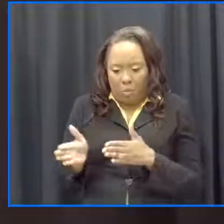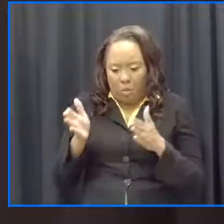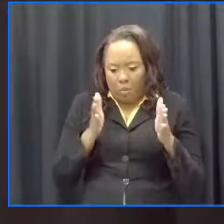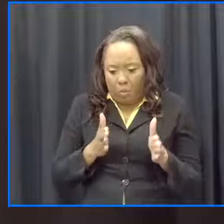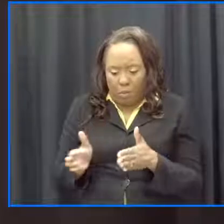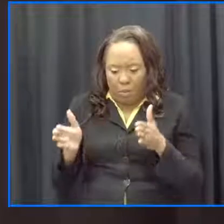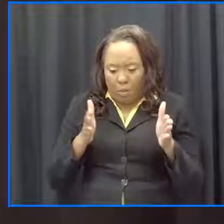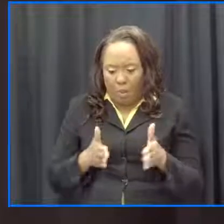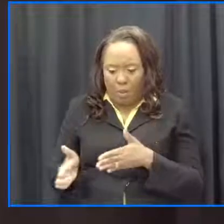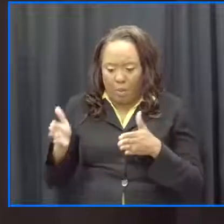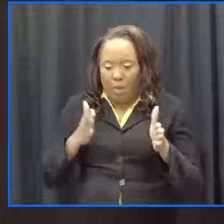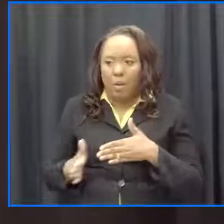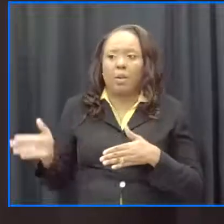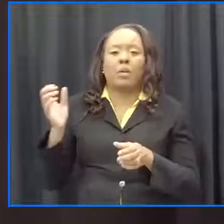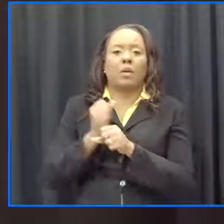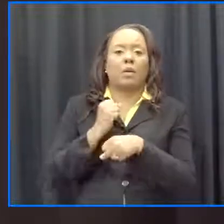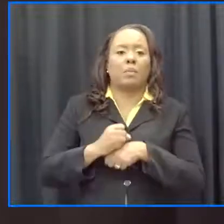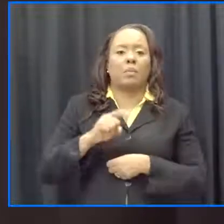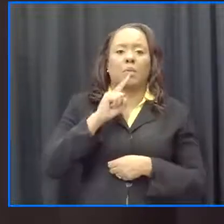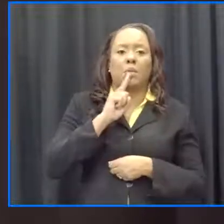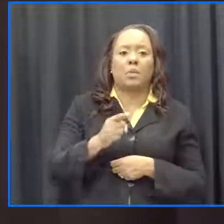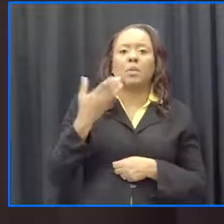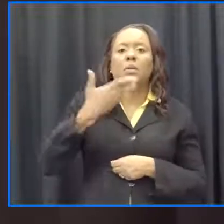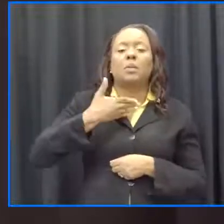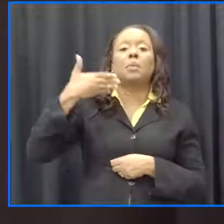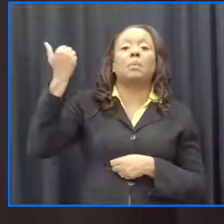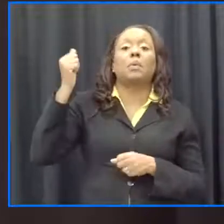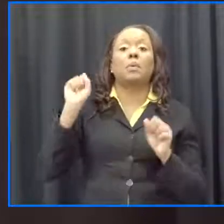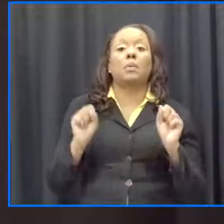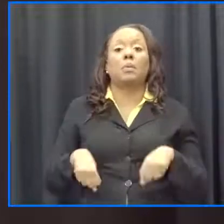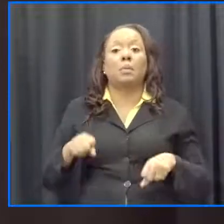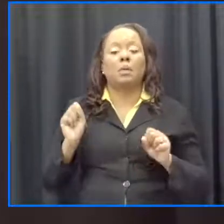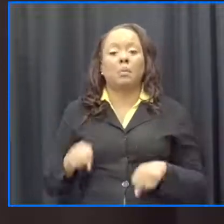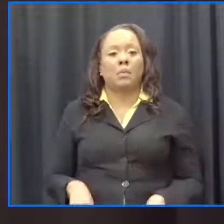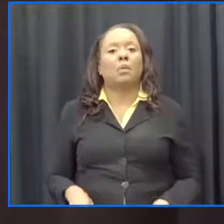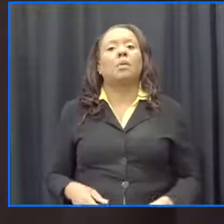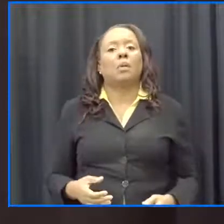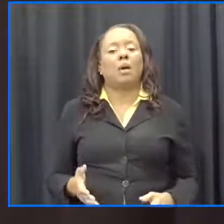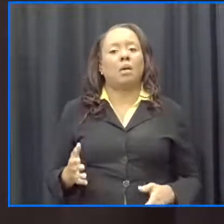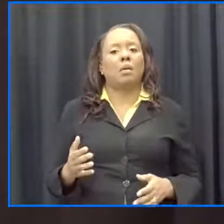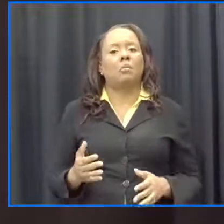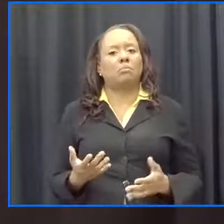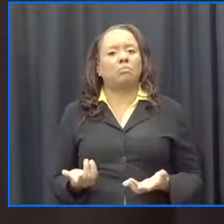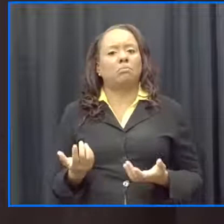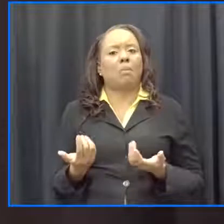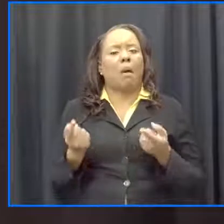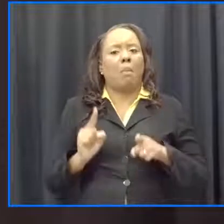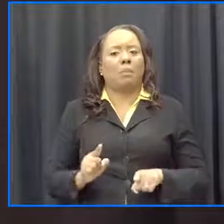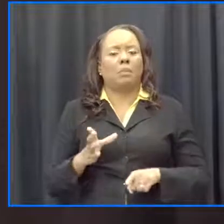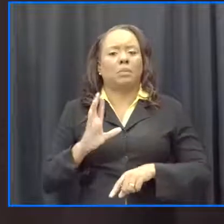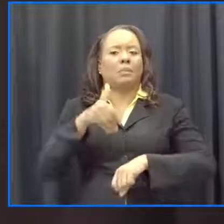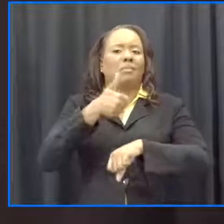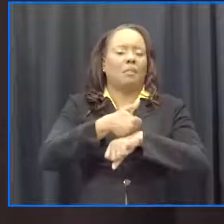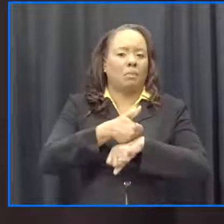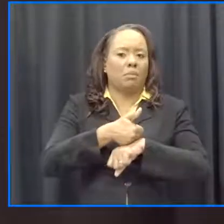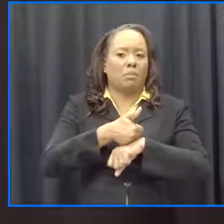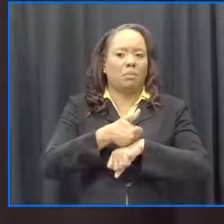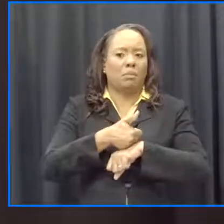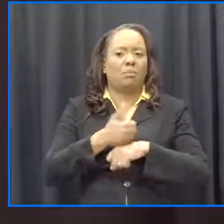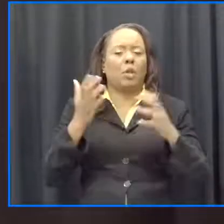this process off the ground and in making sure that the best possible arrangements for this Commission are put in